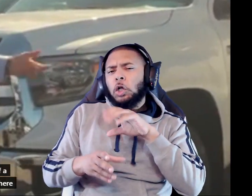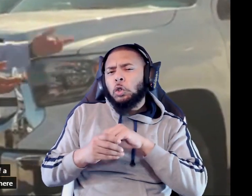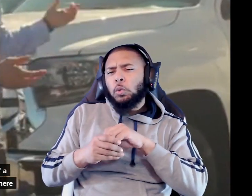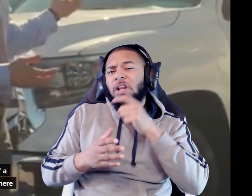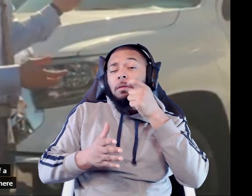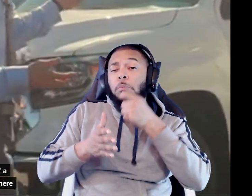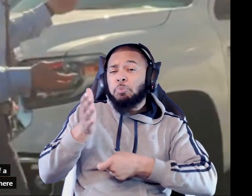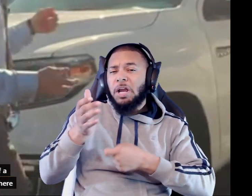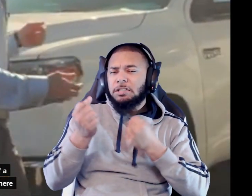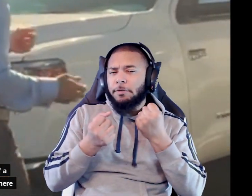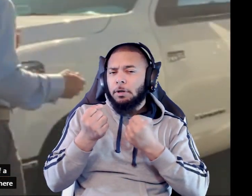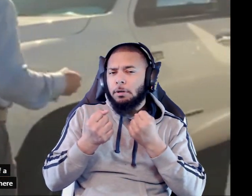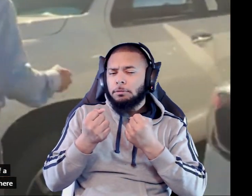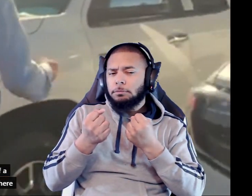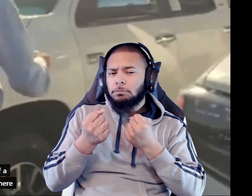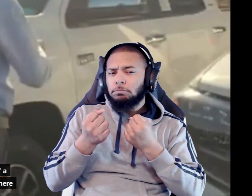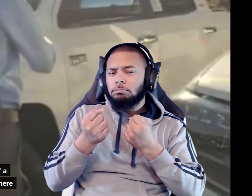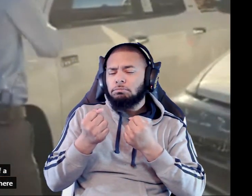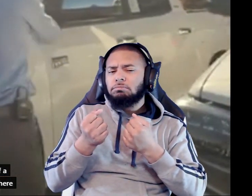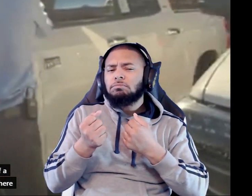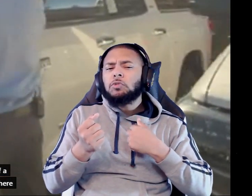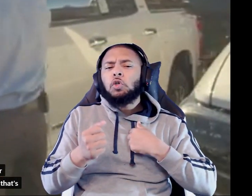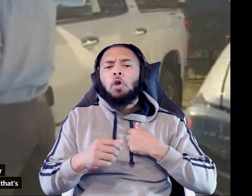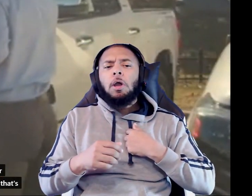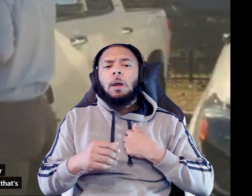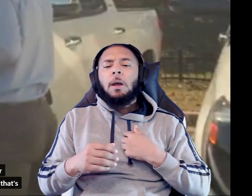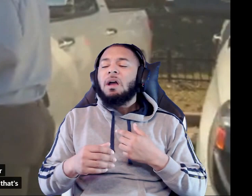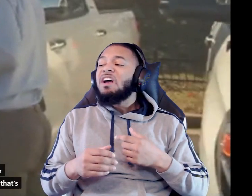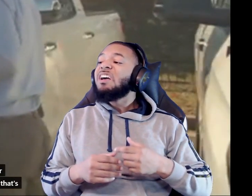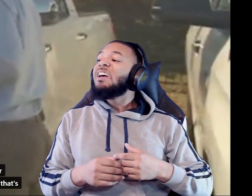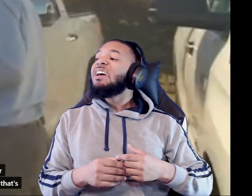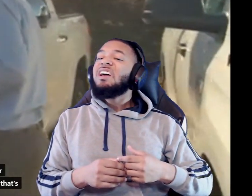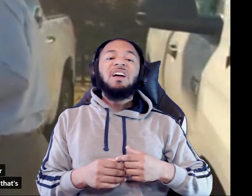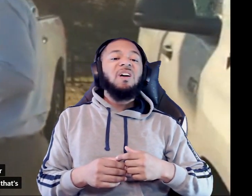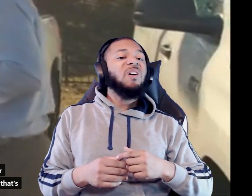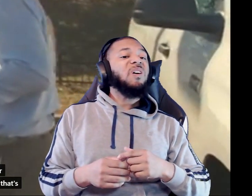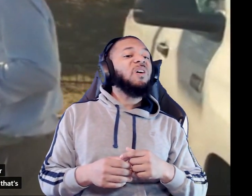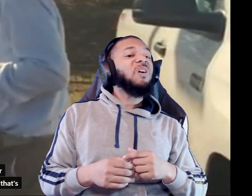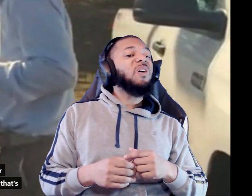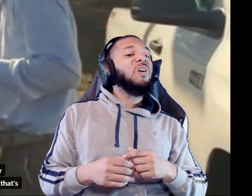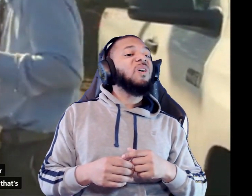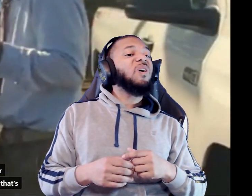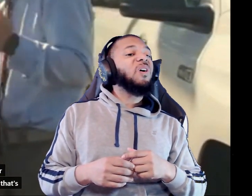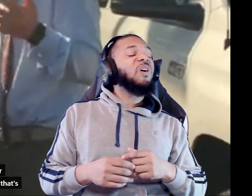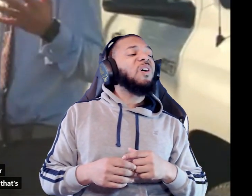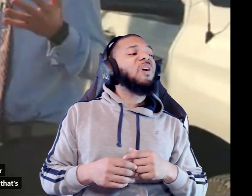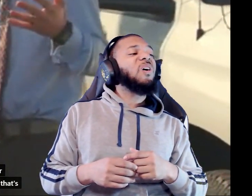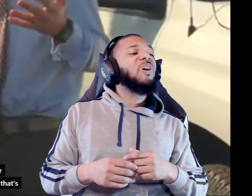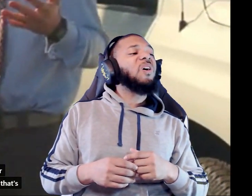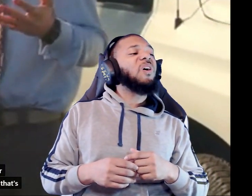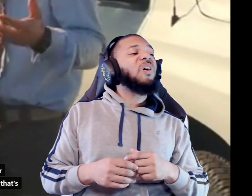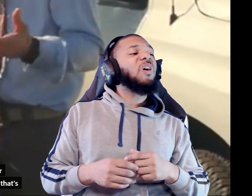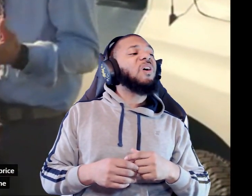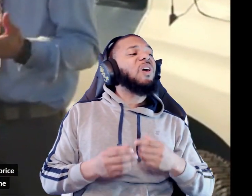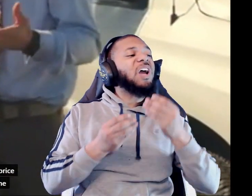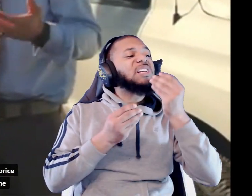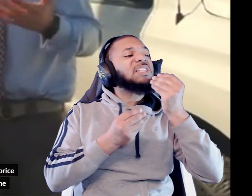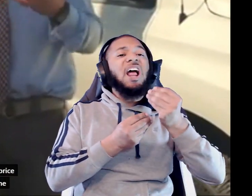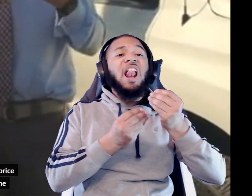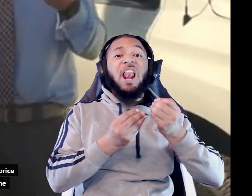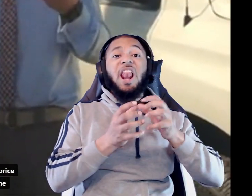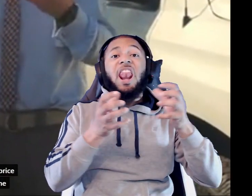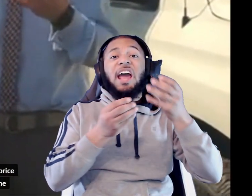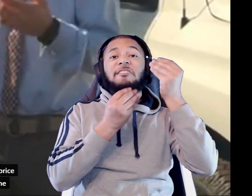car. So I want to go ahead over here and take a look at this sticker price. And there's a lot of information that's given